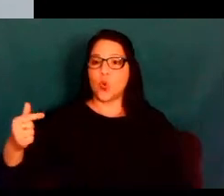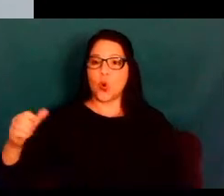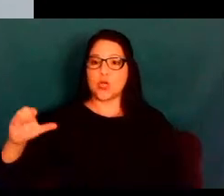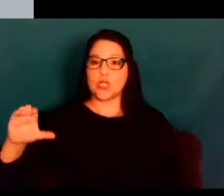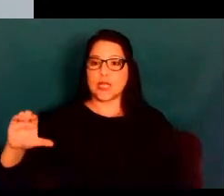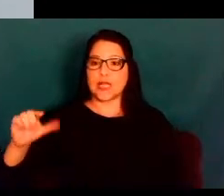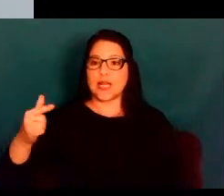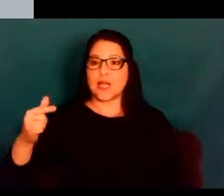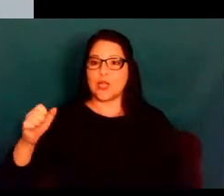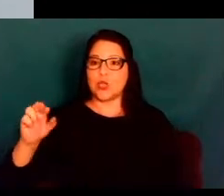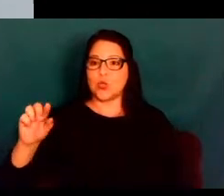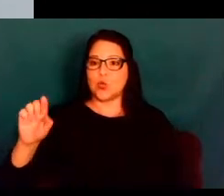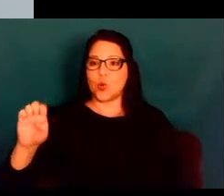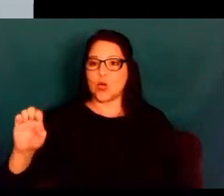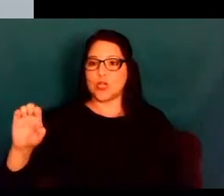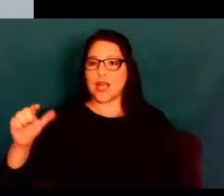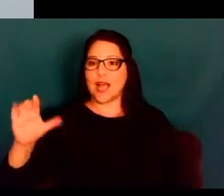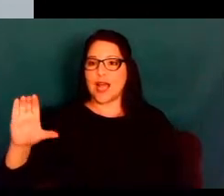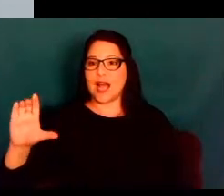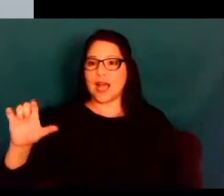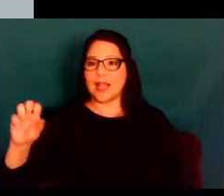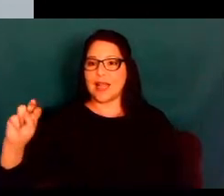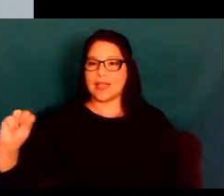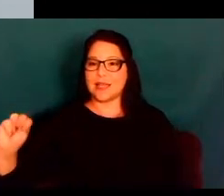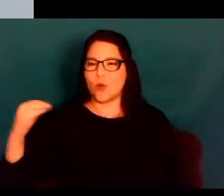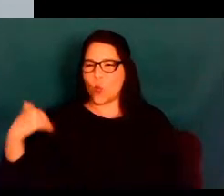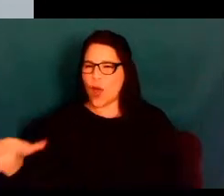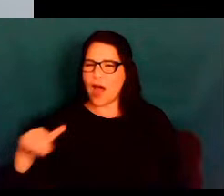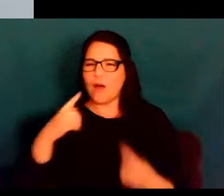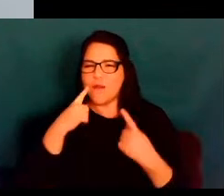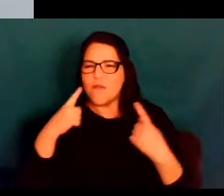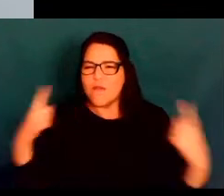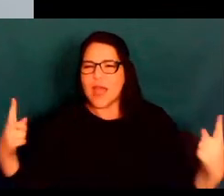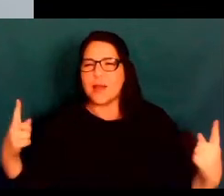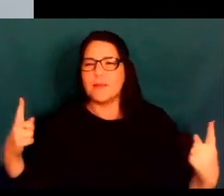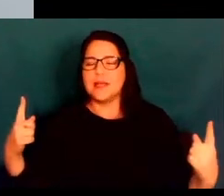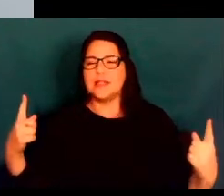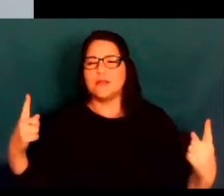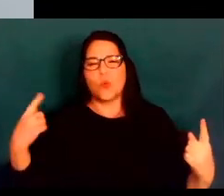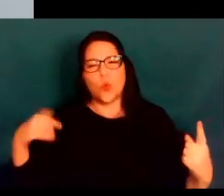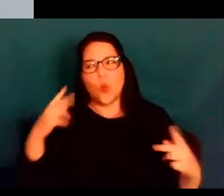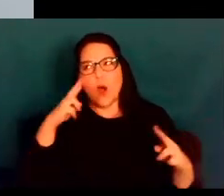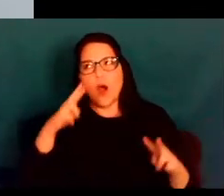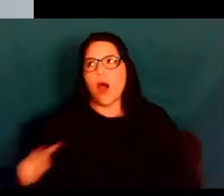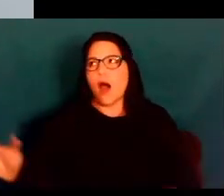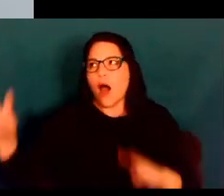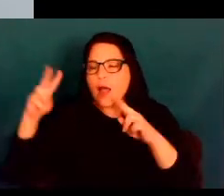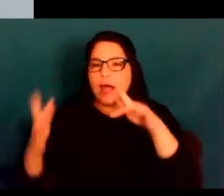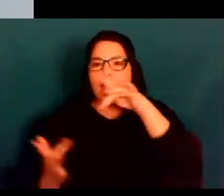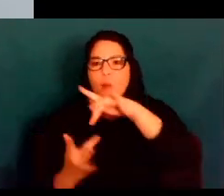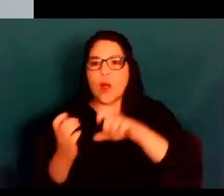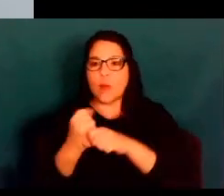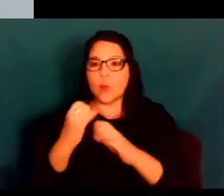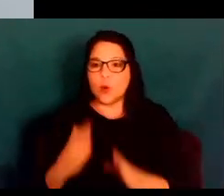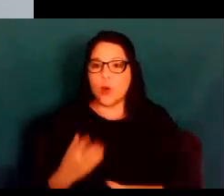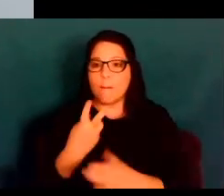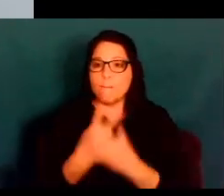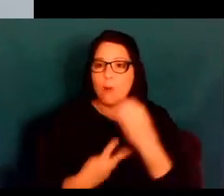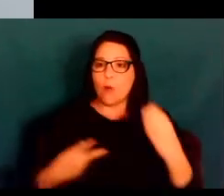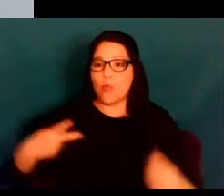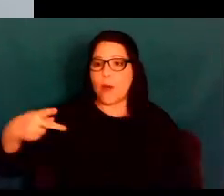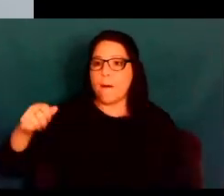an iconic singer, songwriter, bandleader, and record producer. Recording as both Parliament and